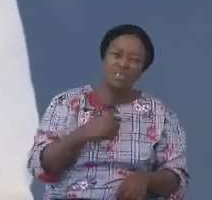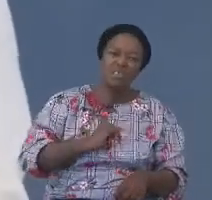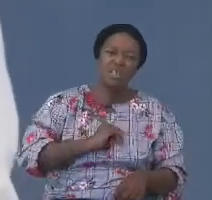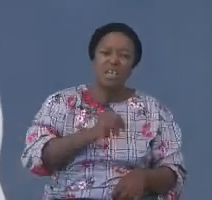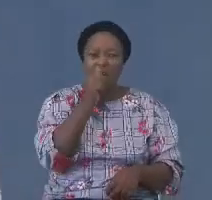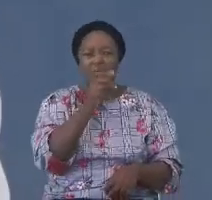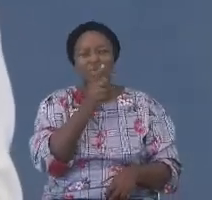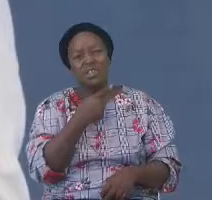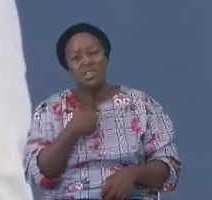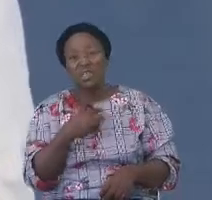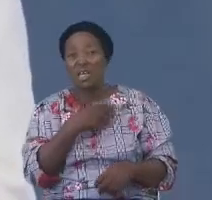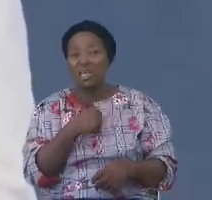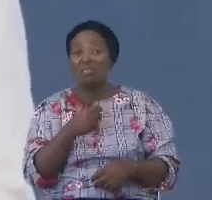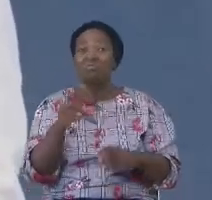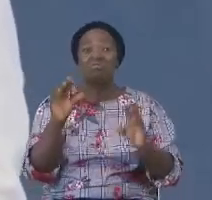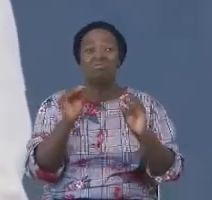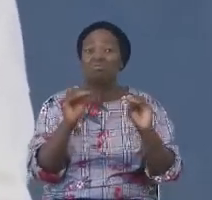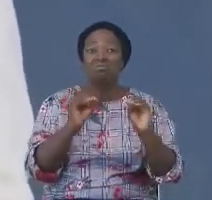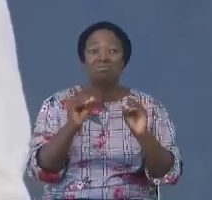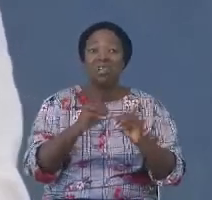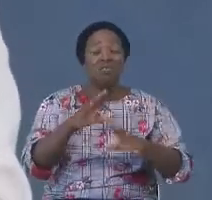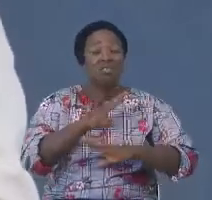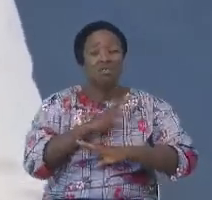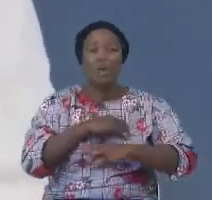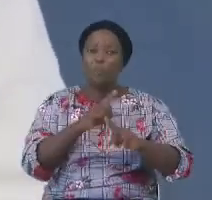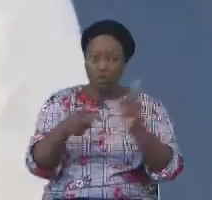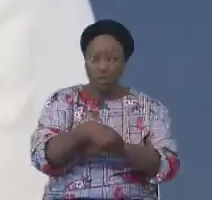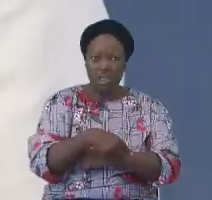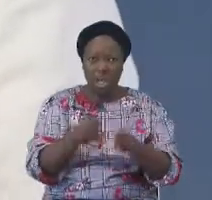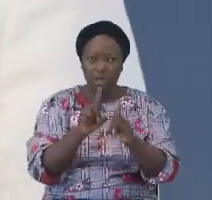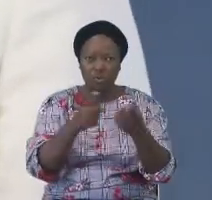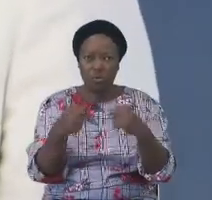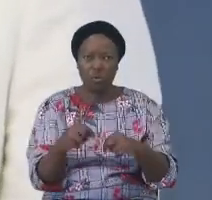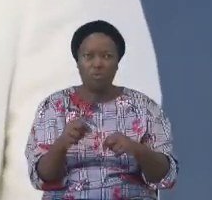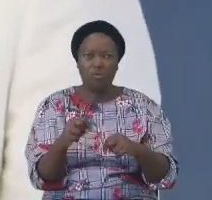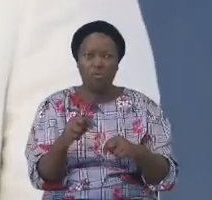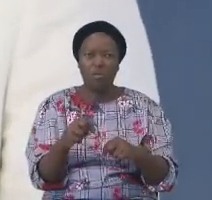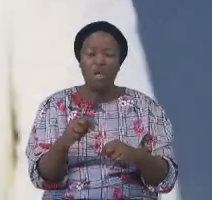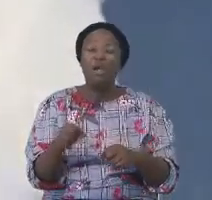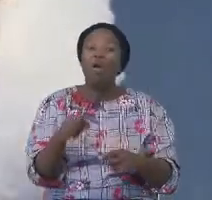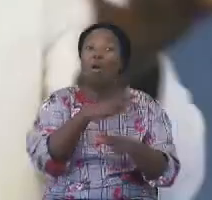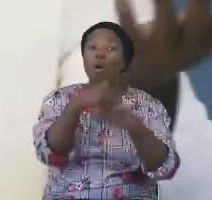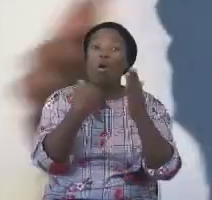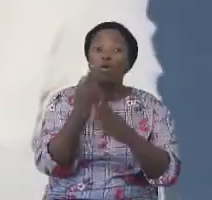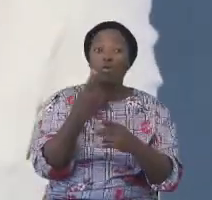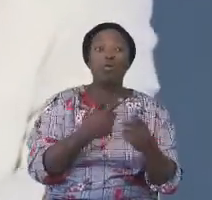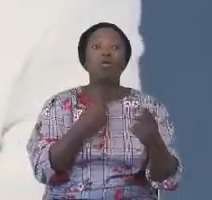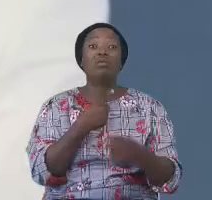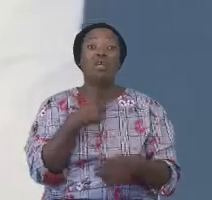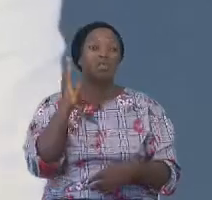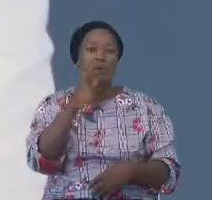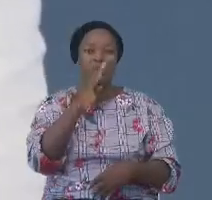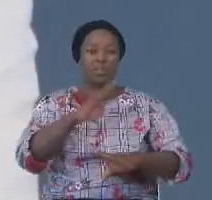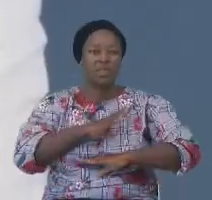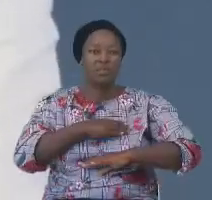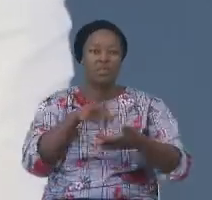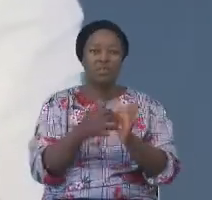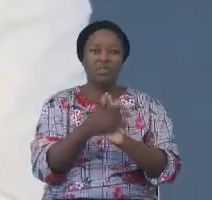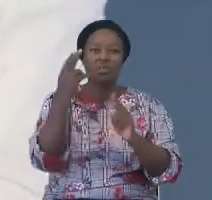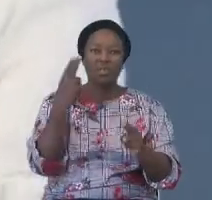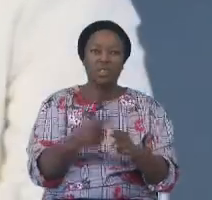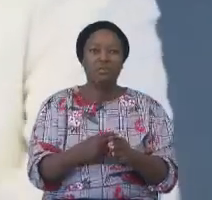on a thirst a thirst at first and there was no satisfaction but today as you